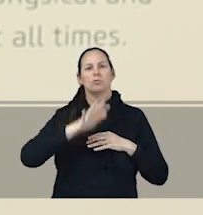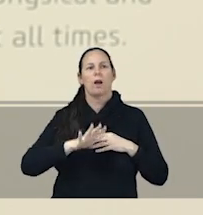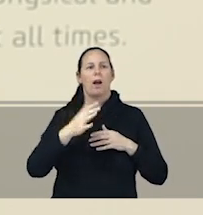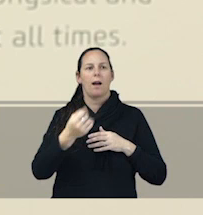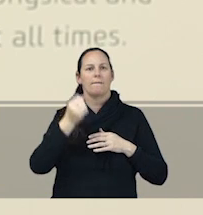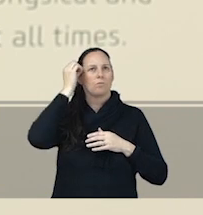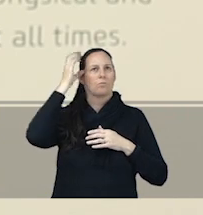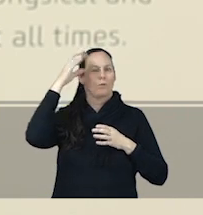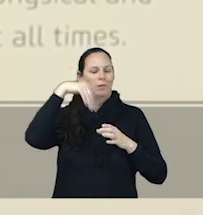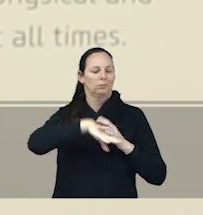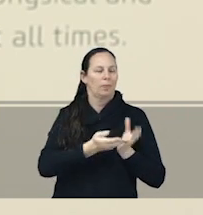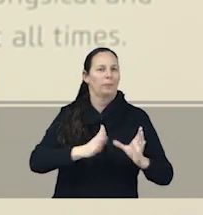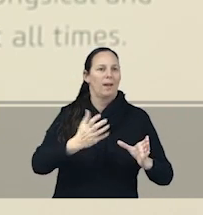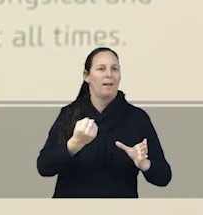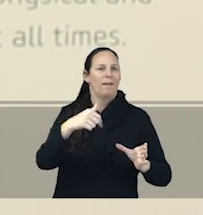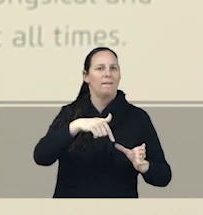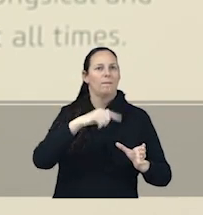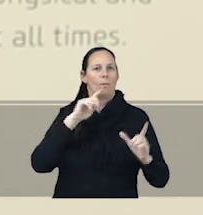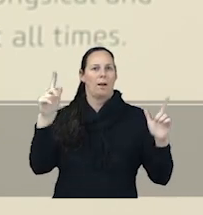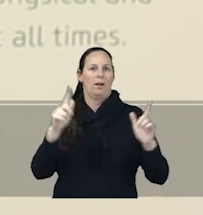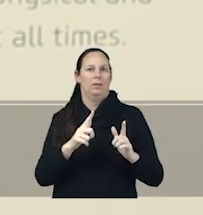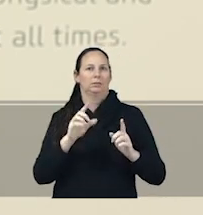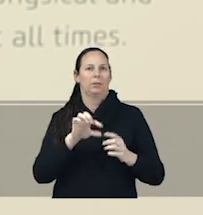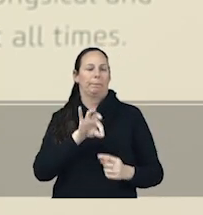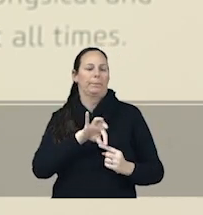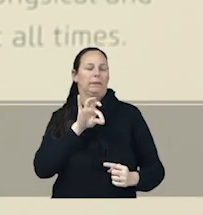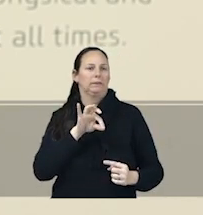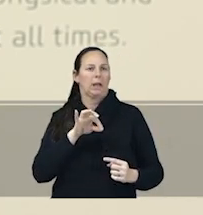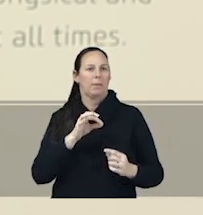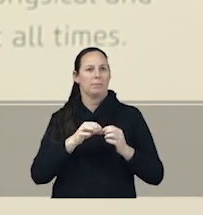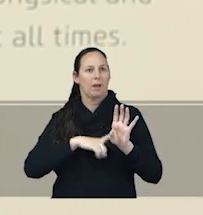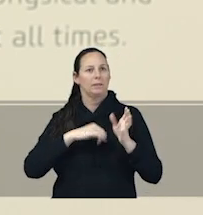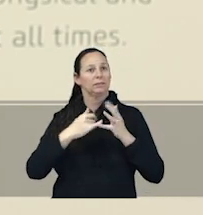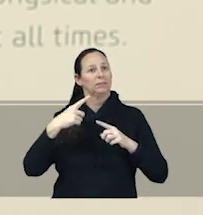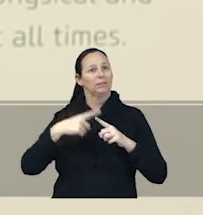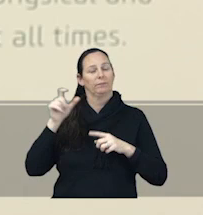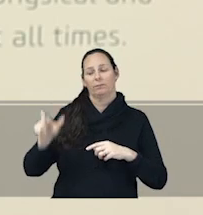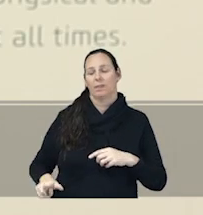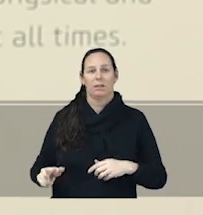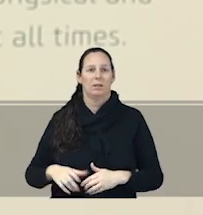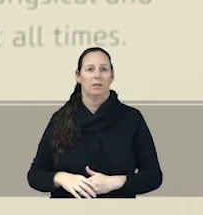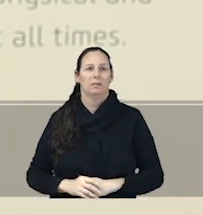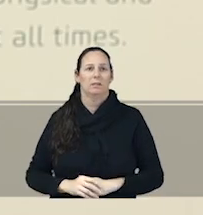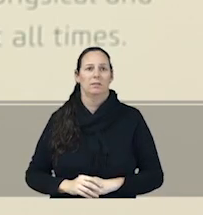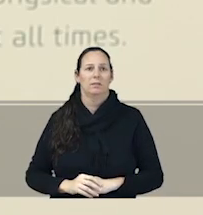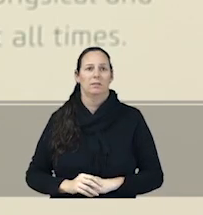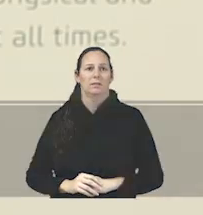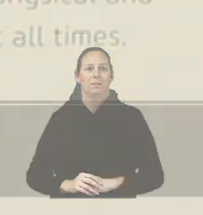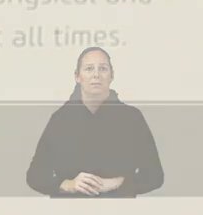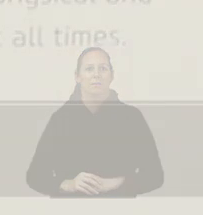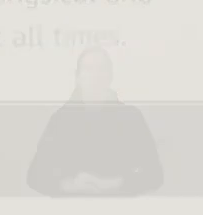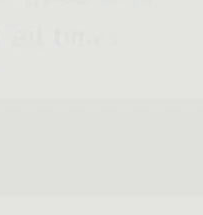And we know that a child that has a lot of knowledge in their basket on the subject are less likely to be selected by a sex